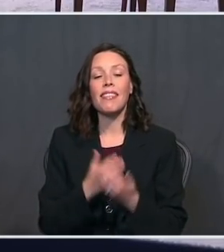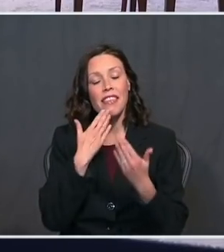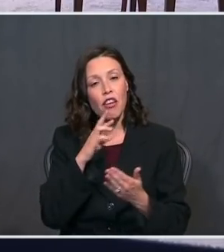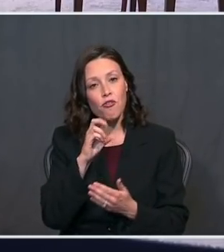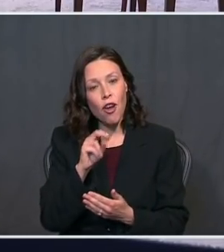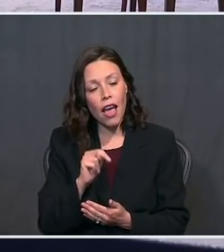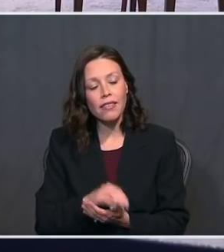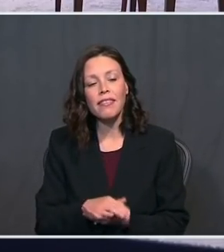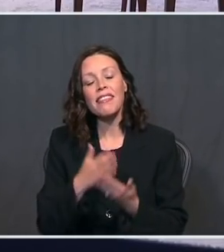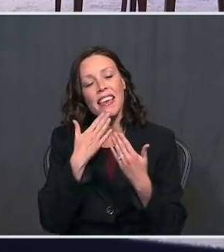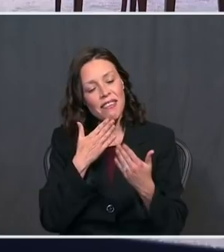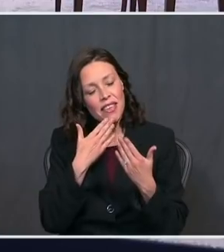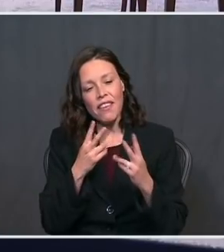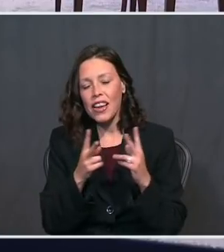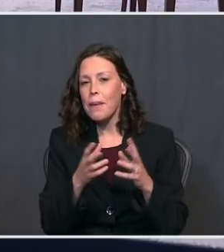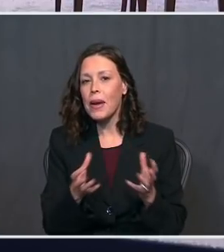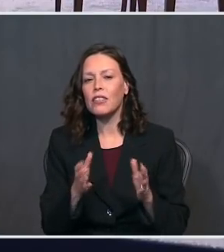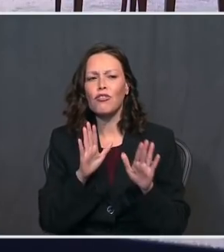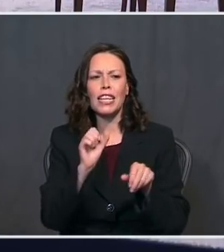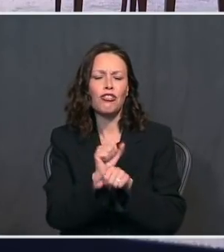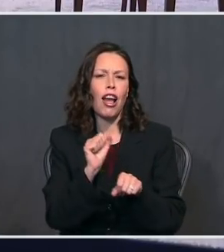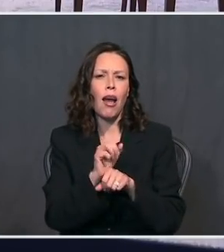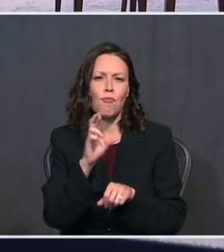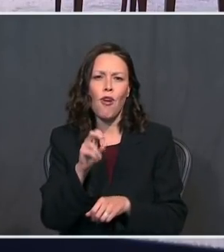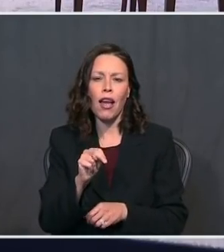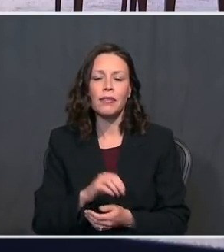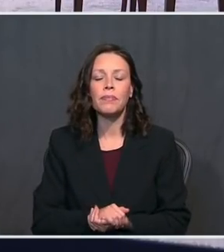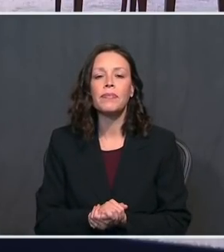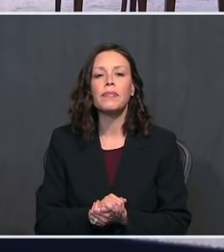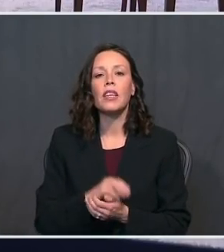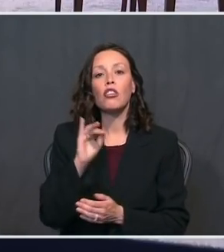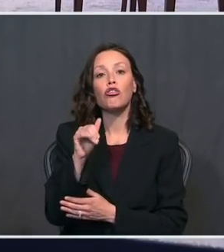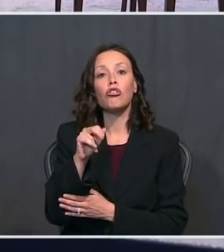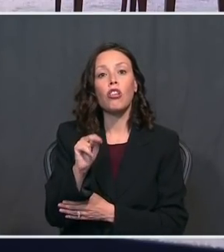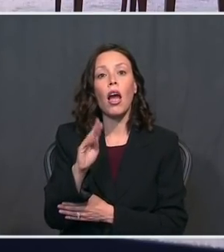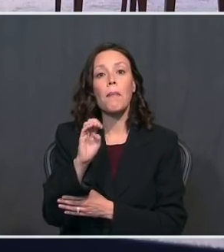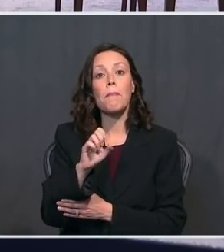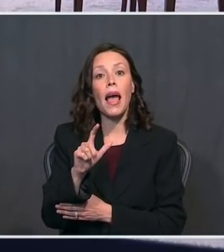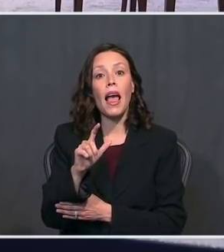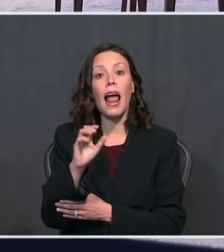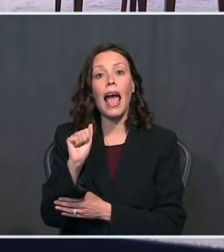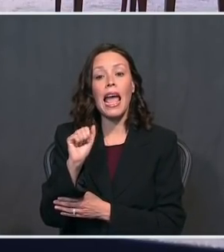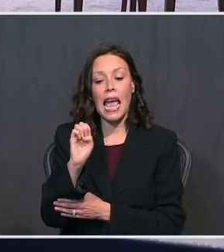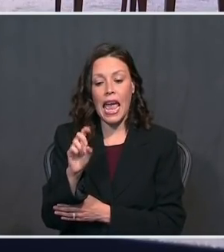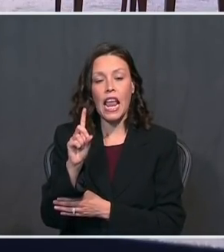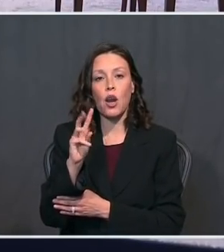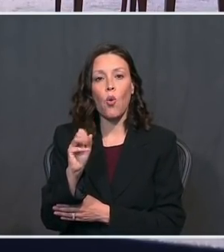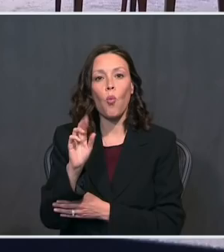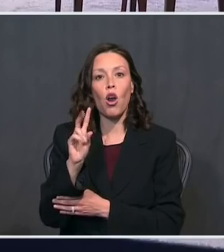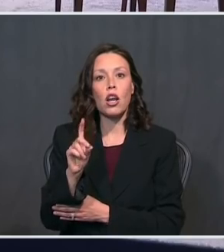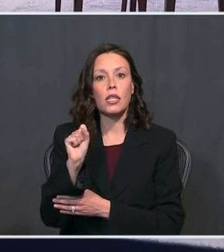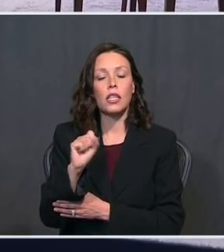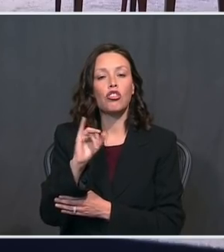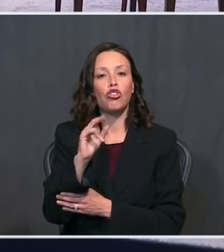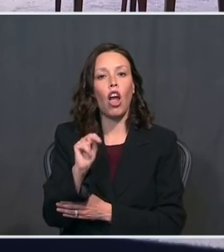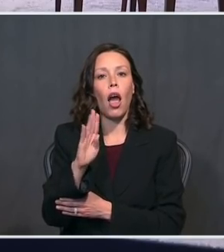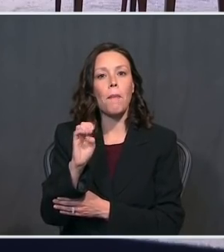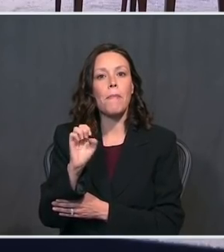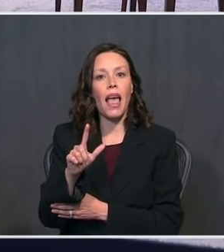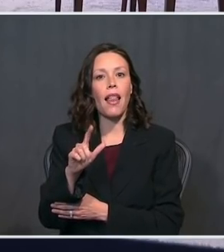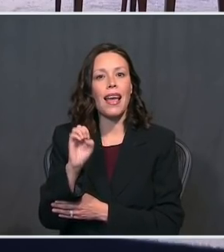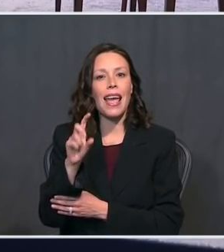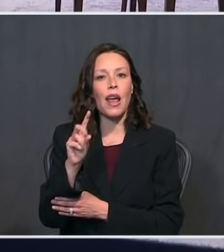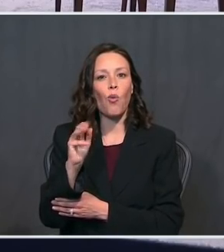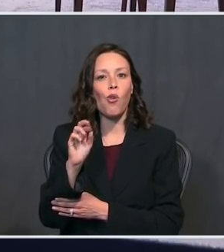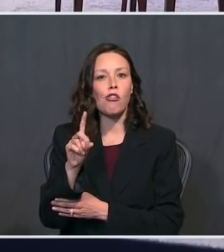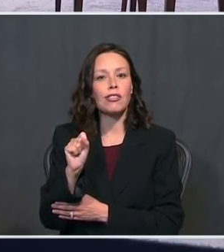you, Ron. Thank you. Thank you very much. Great job, Ron. And John Bell Edwards. John Bell. Thank you.